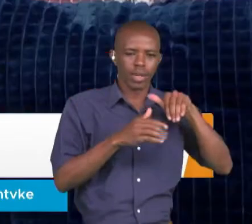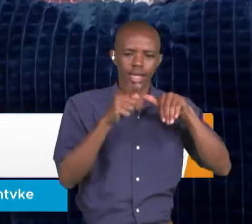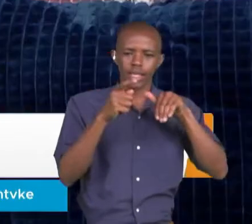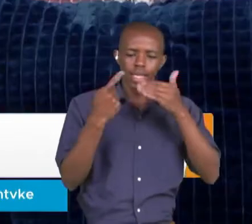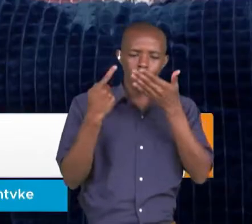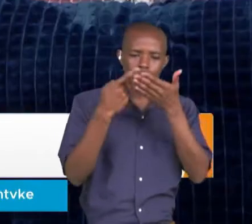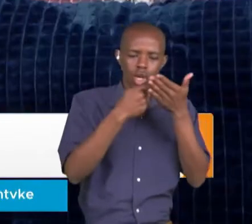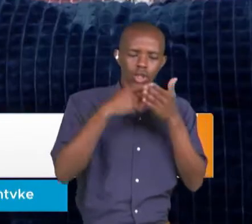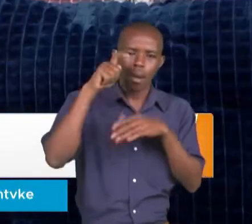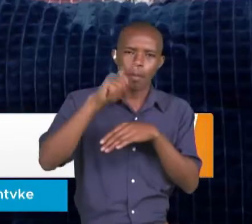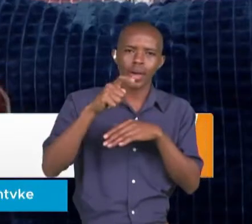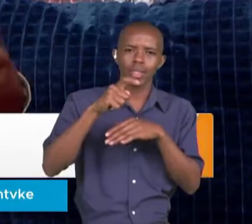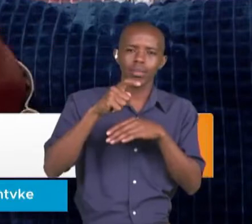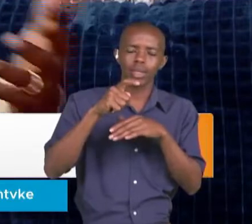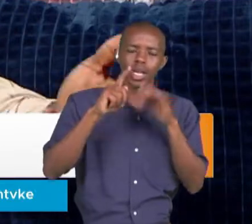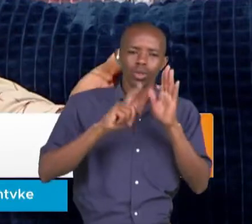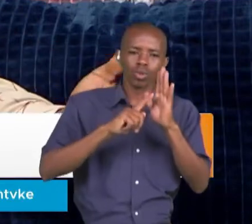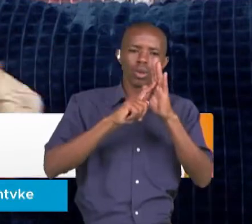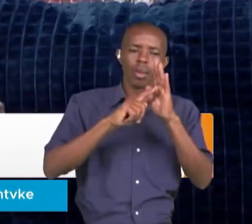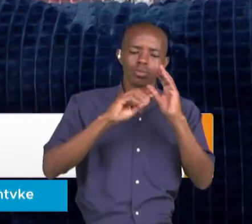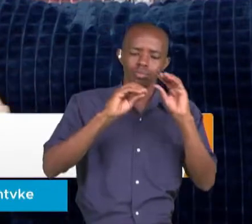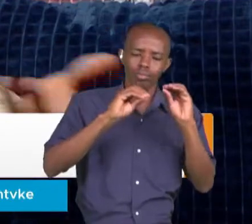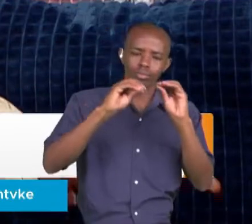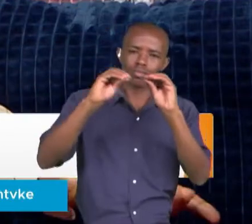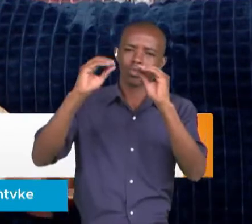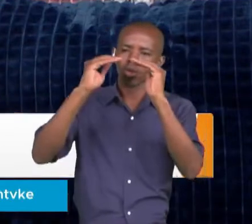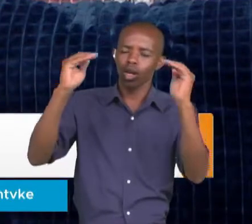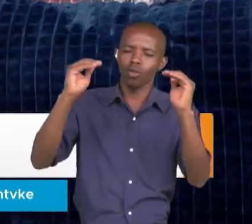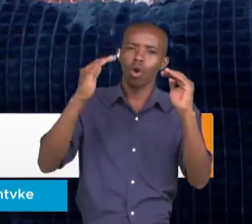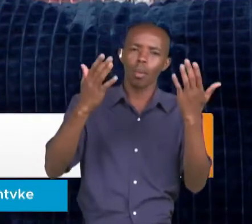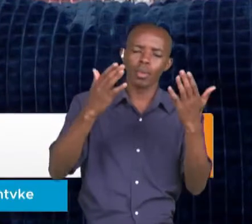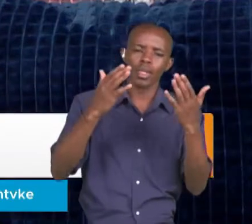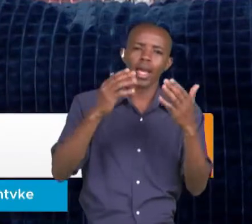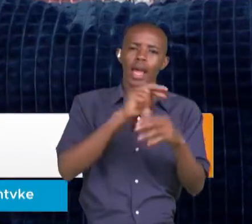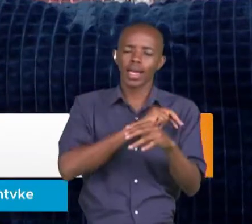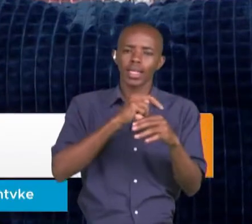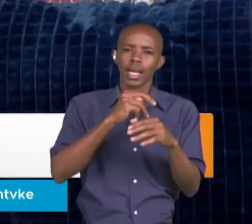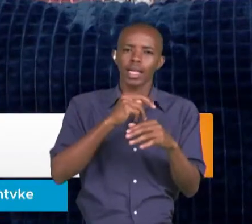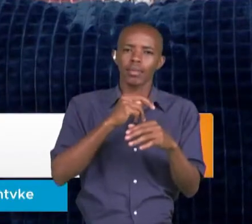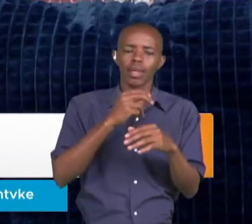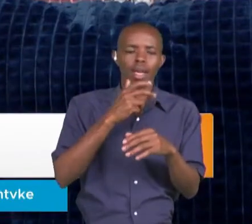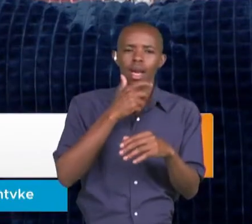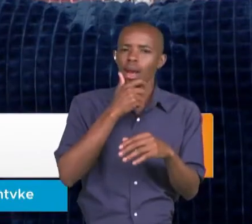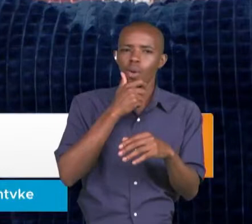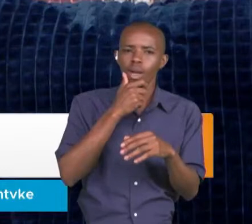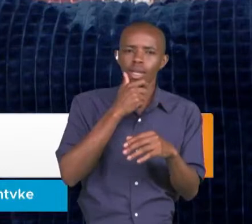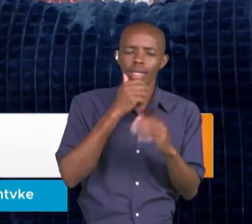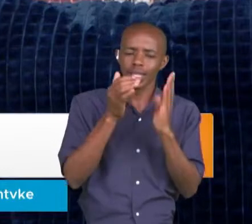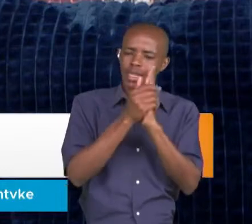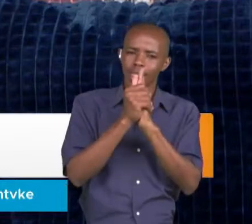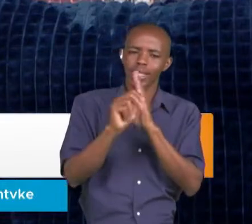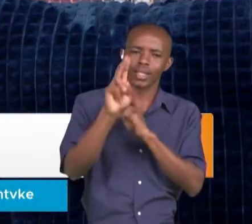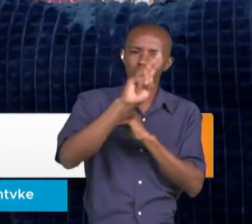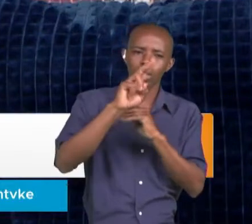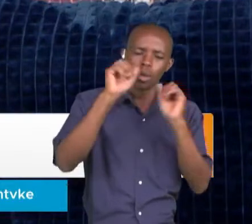negotiations must be protracted to that level and that nature. Mm-hmm. And I wonder what skills they're using. I'm not trying to talk the government down.